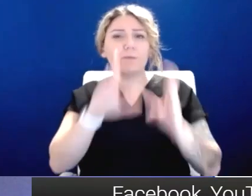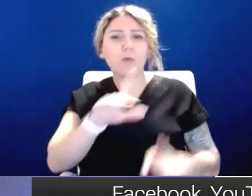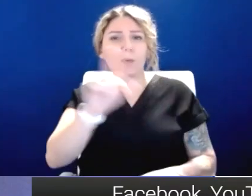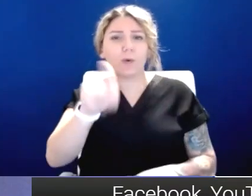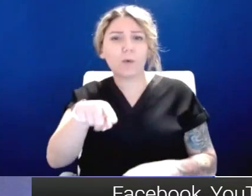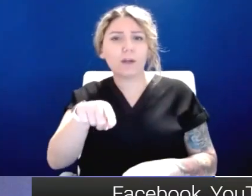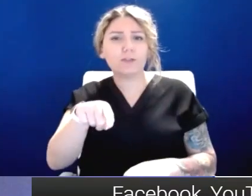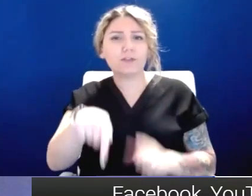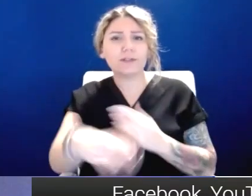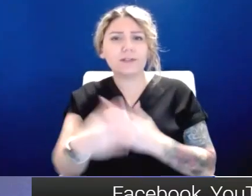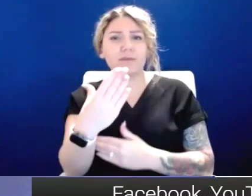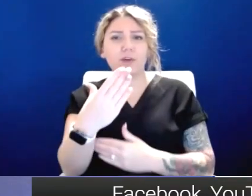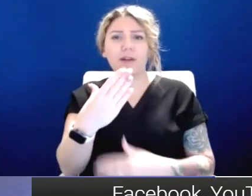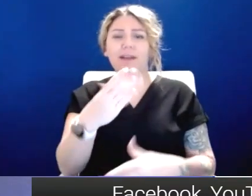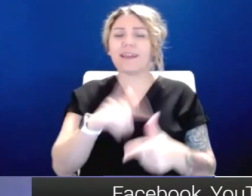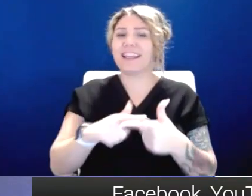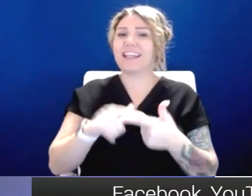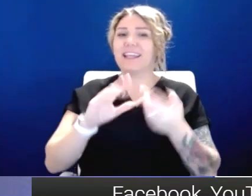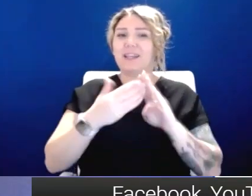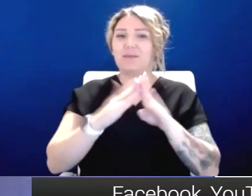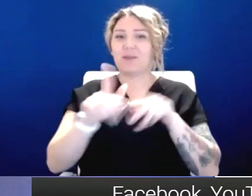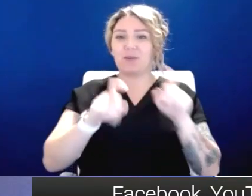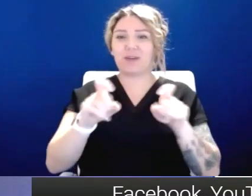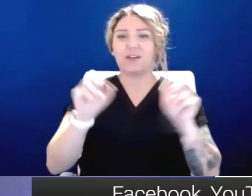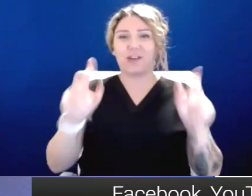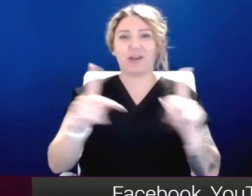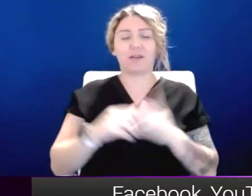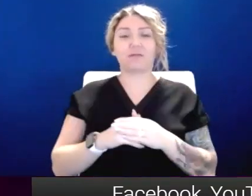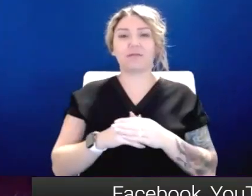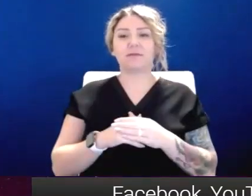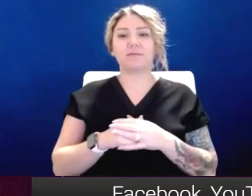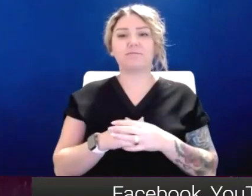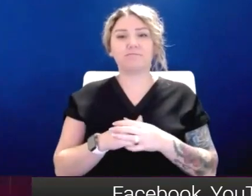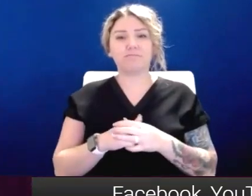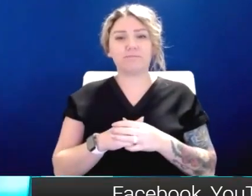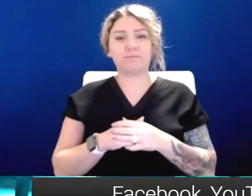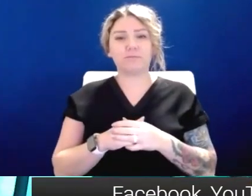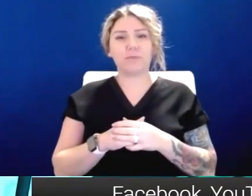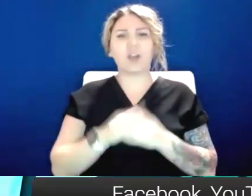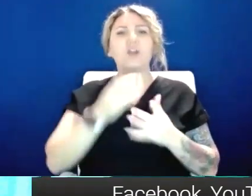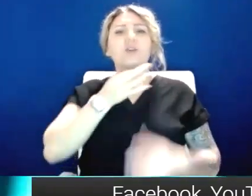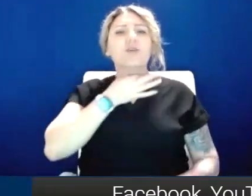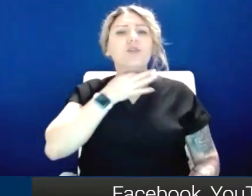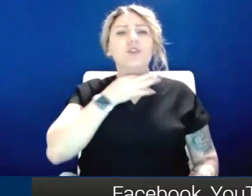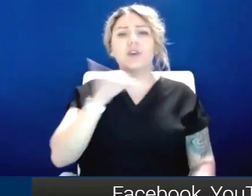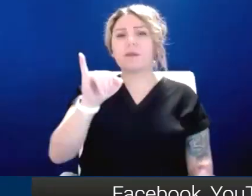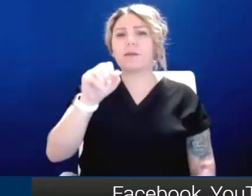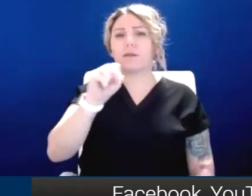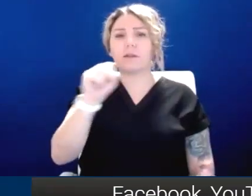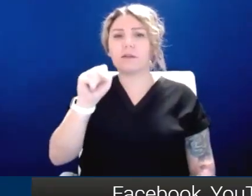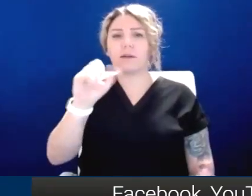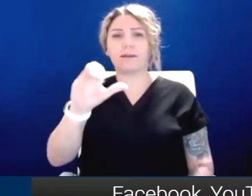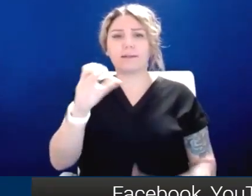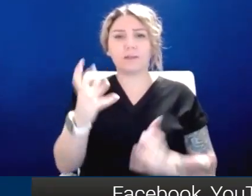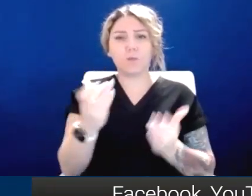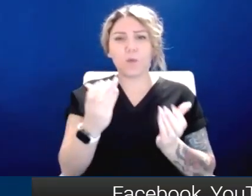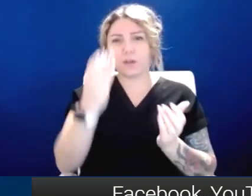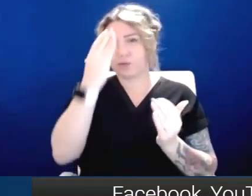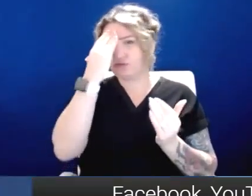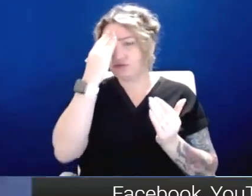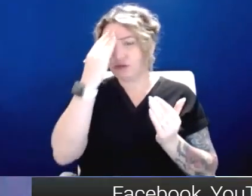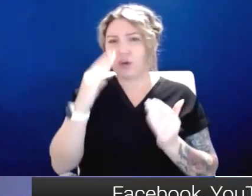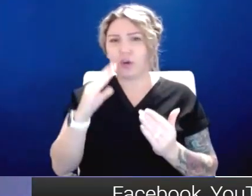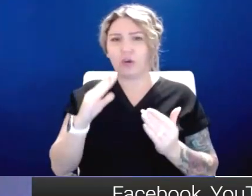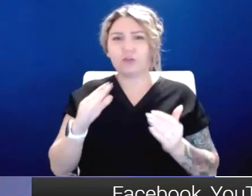go to some more community questions. Okay. All right, so let's go to these. Curious, Isaac wants to know, with tremors being a